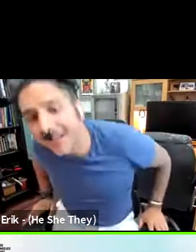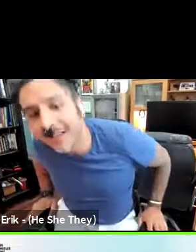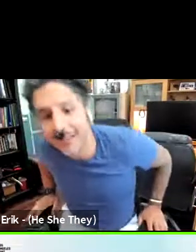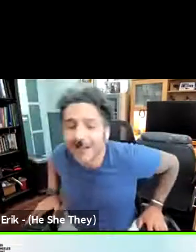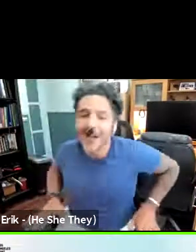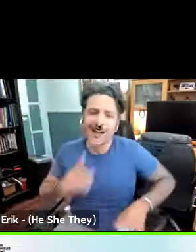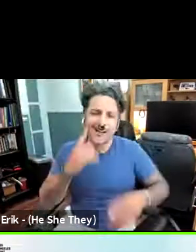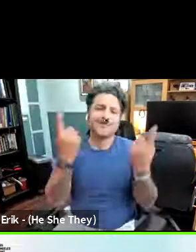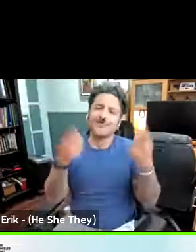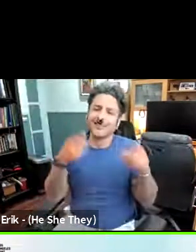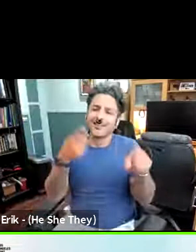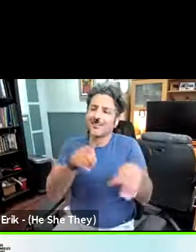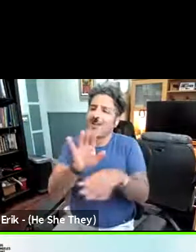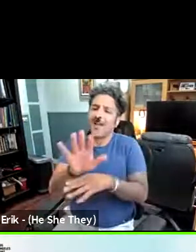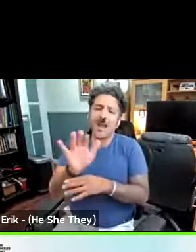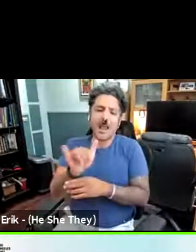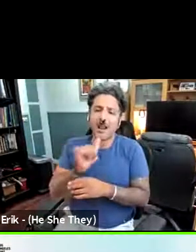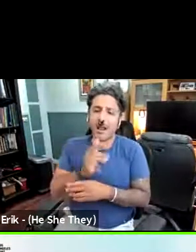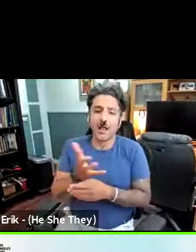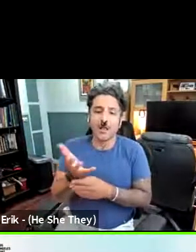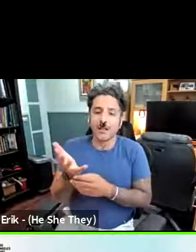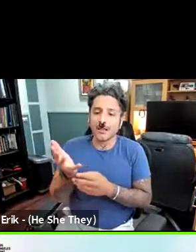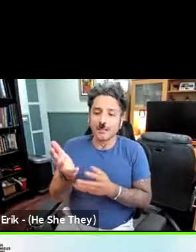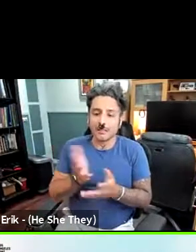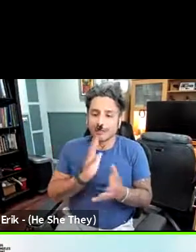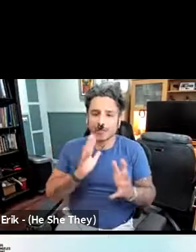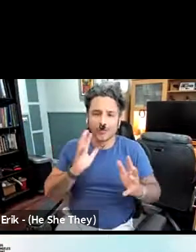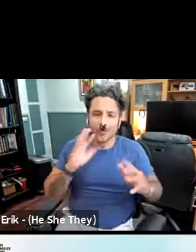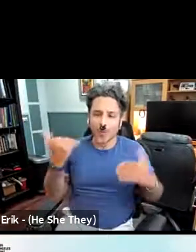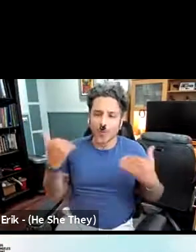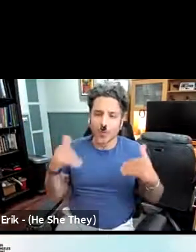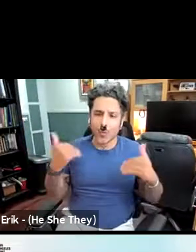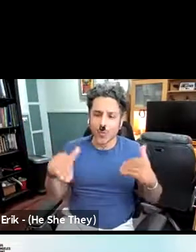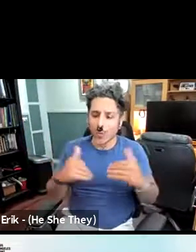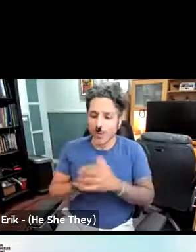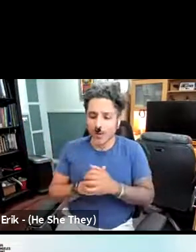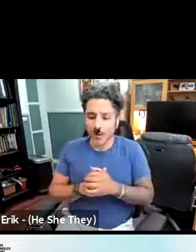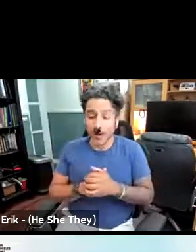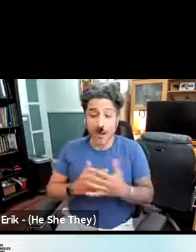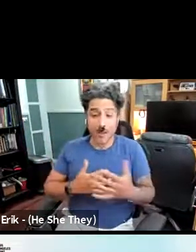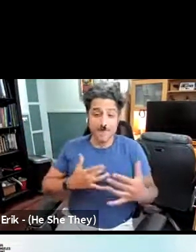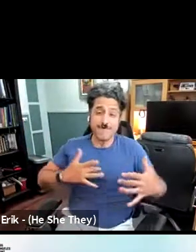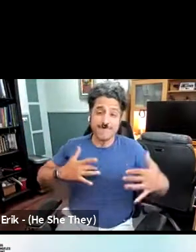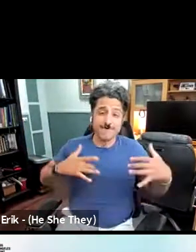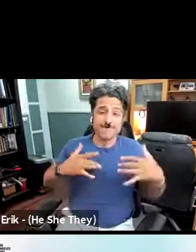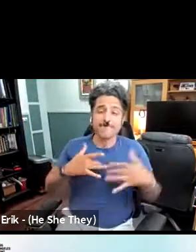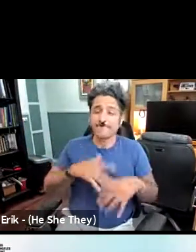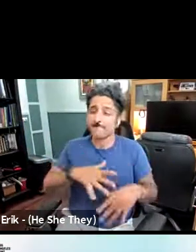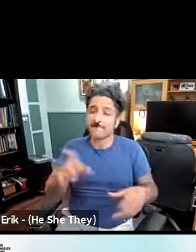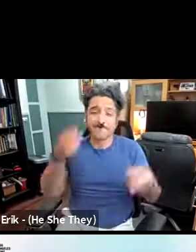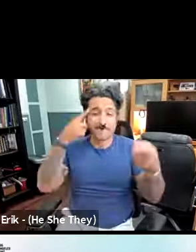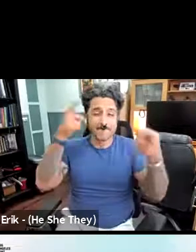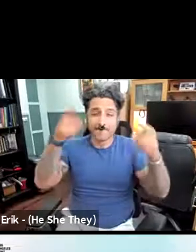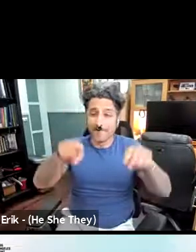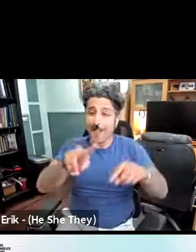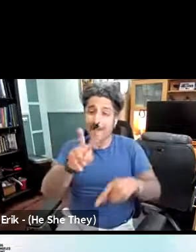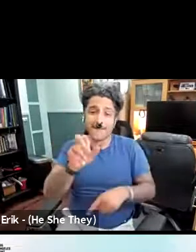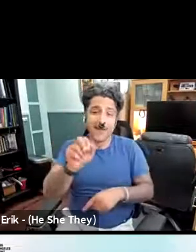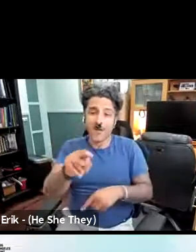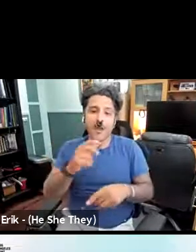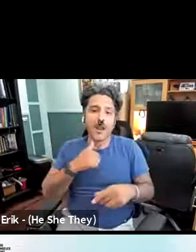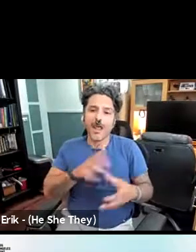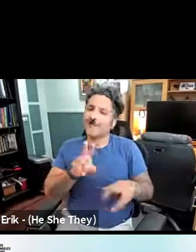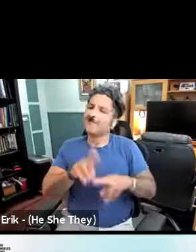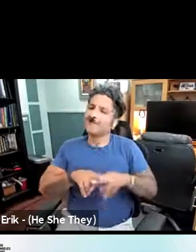I say. August, talk to me. Yeah, I'm really sitting with Vann. I'm really sitting with